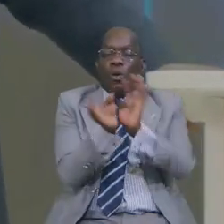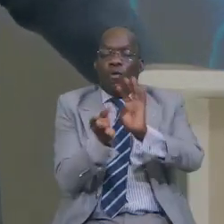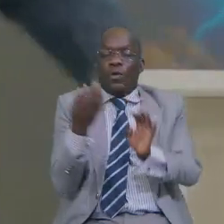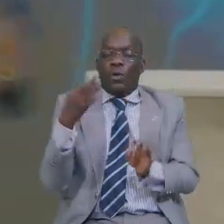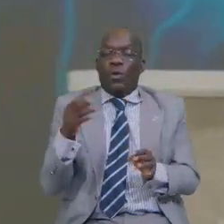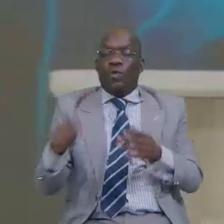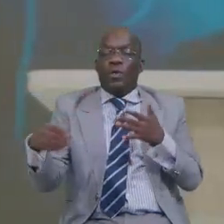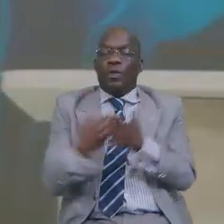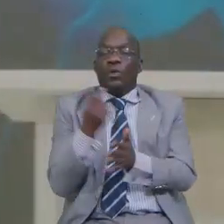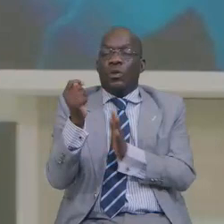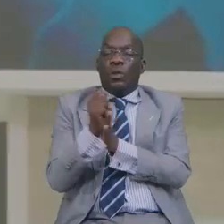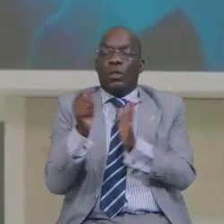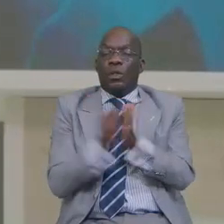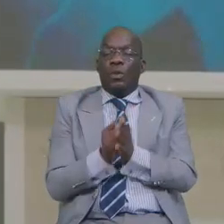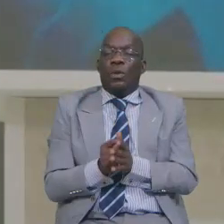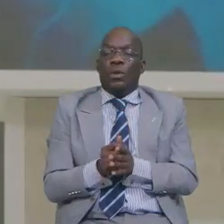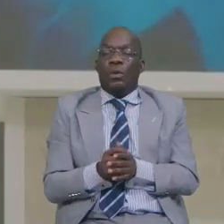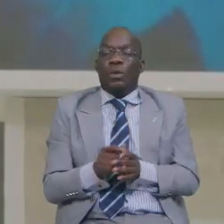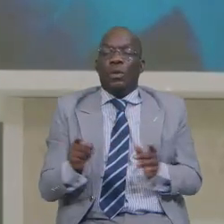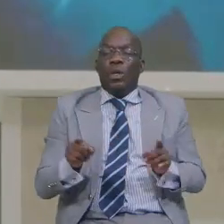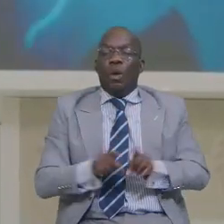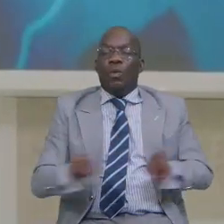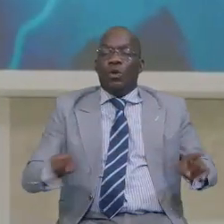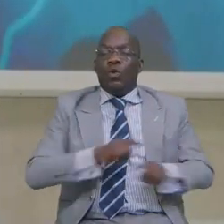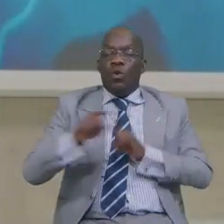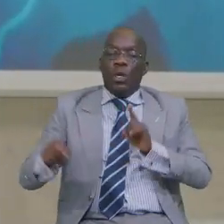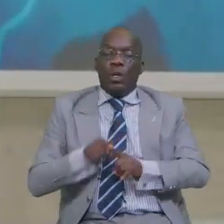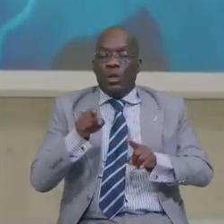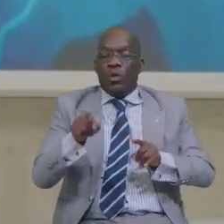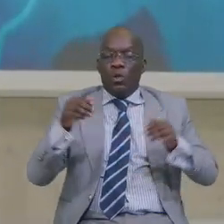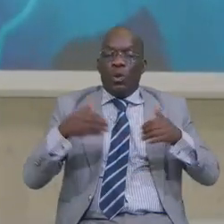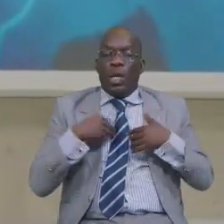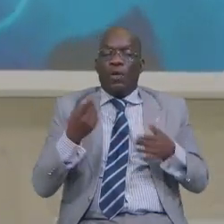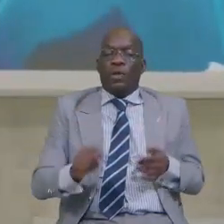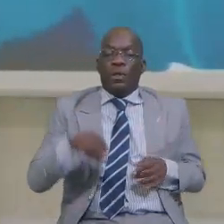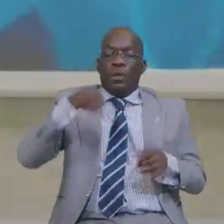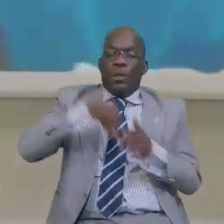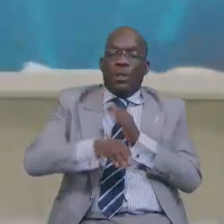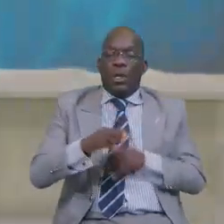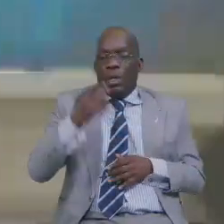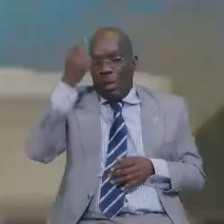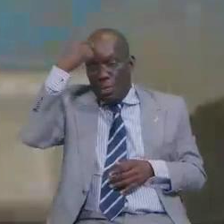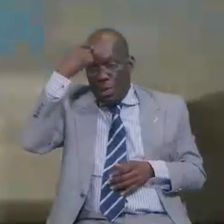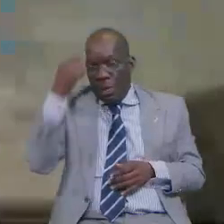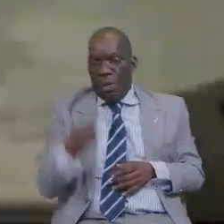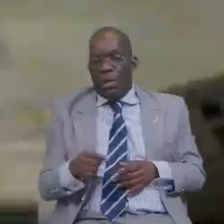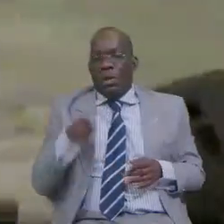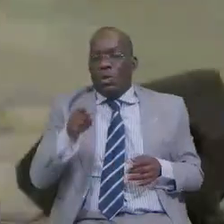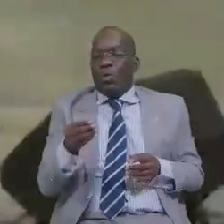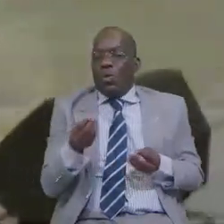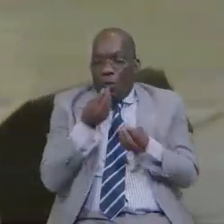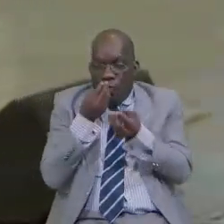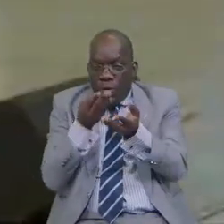man is weak. But when you bring that inner man and you feed that inner man with the food